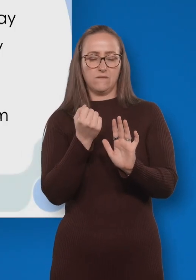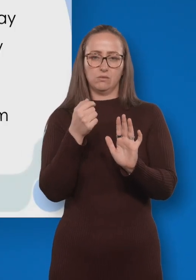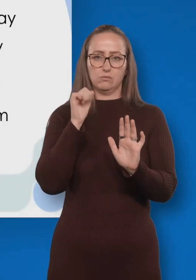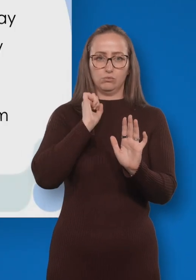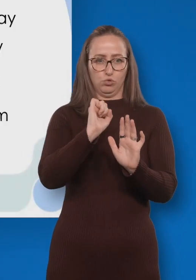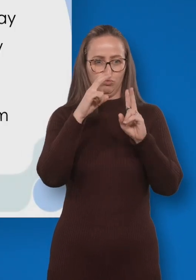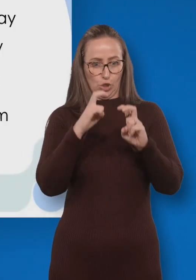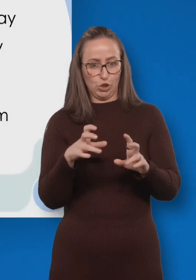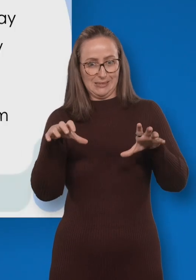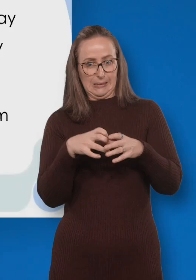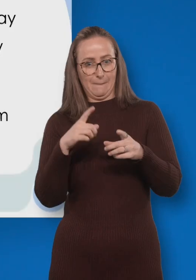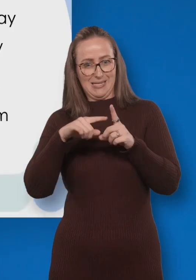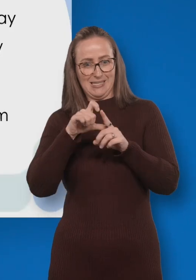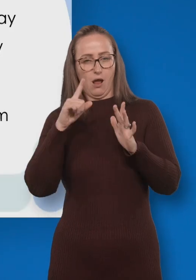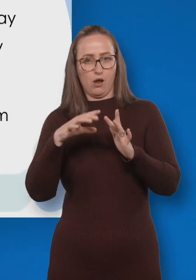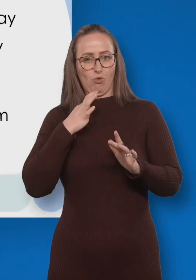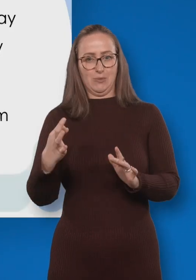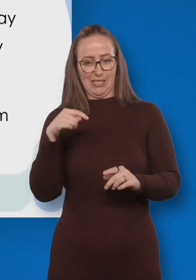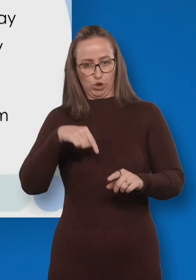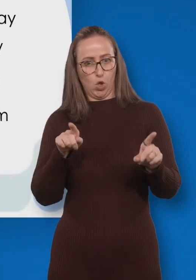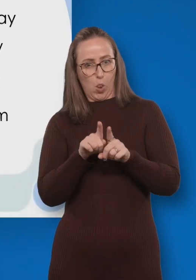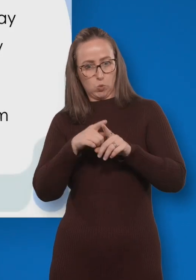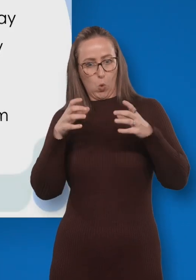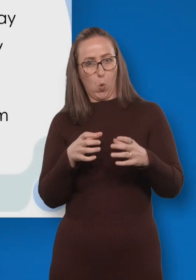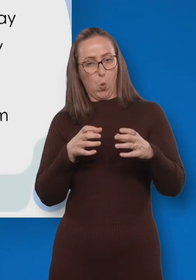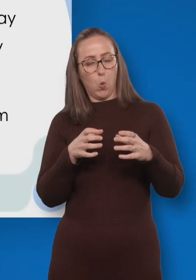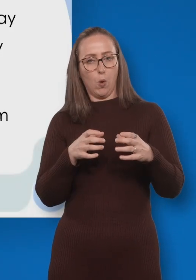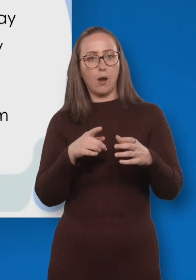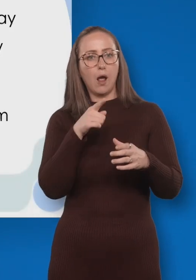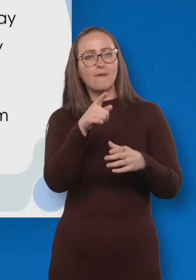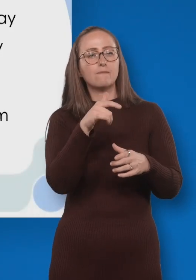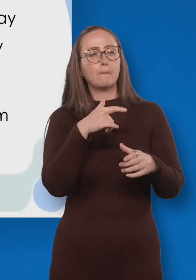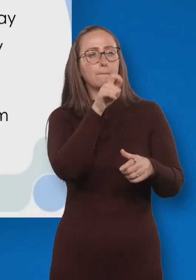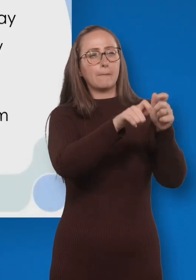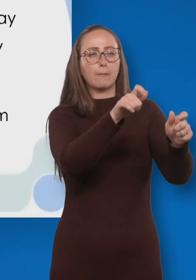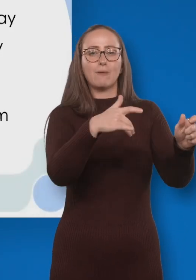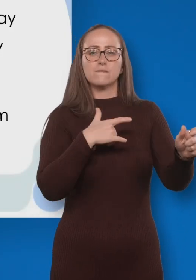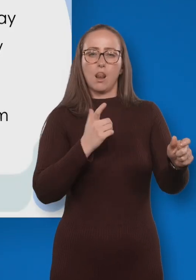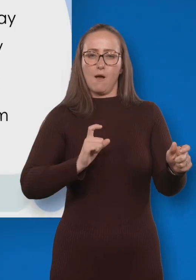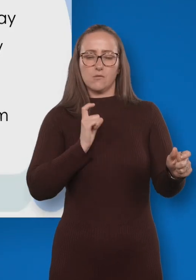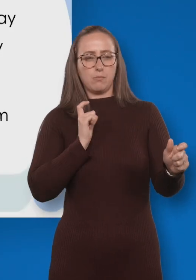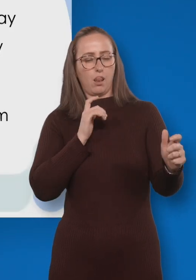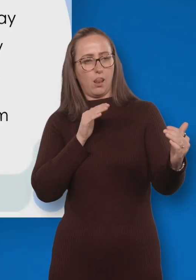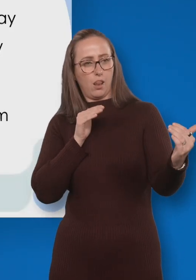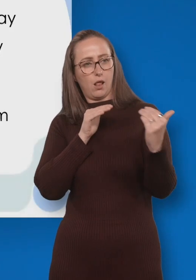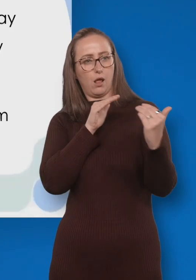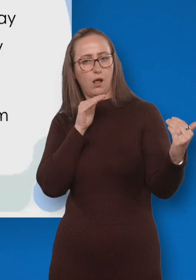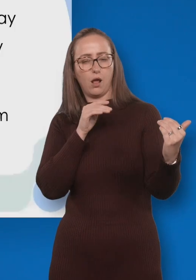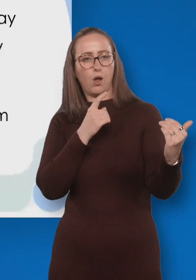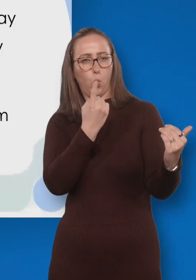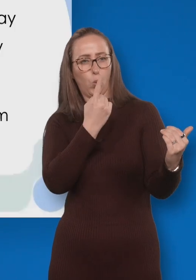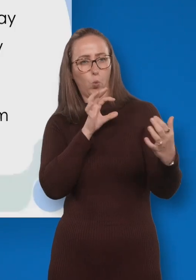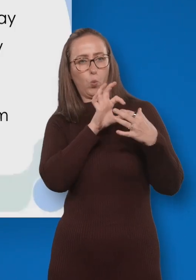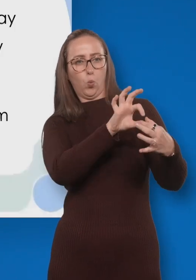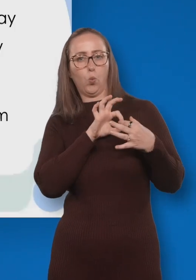within your research team, then we do know that people feel comfortable being approached by someone that they can relate to, that they